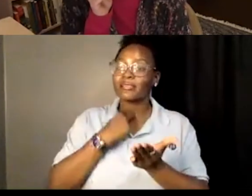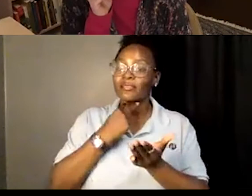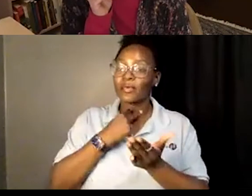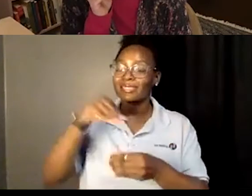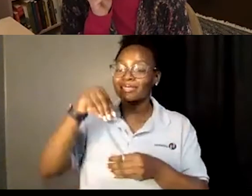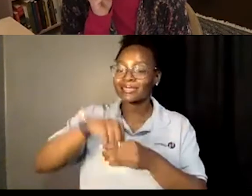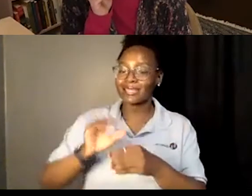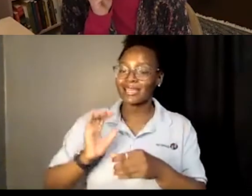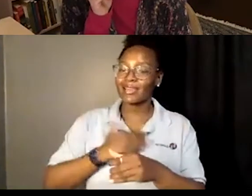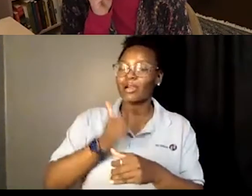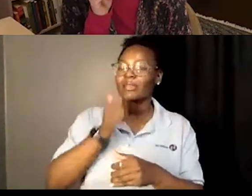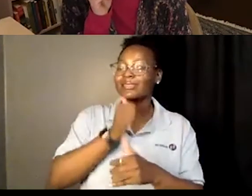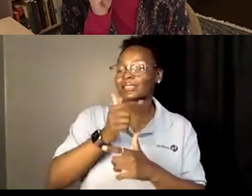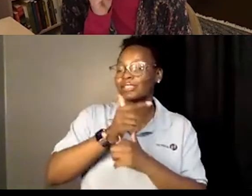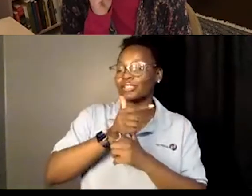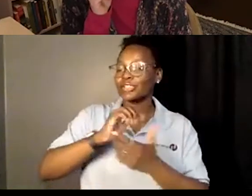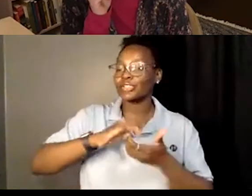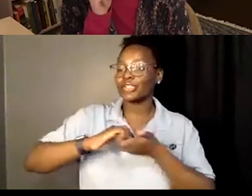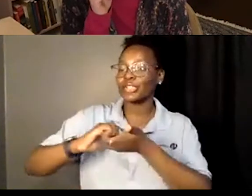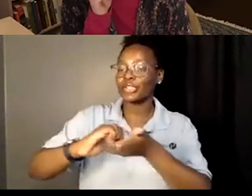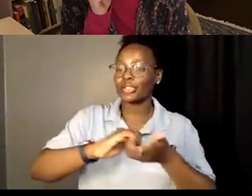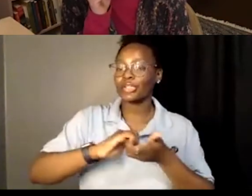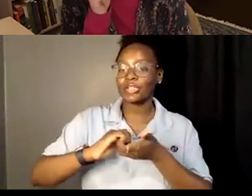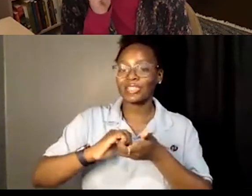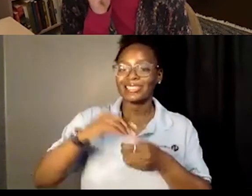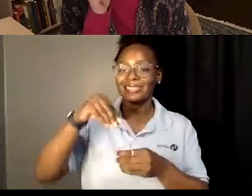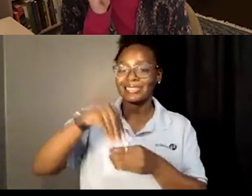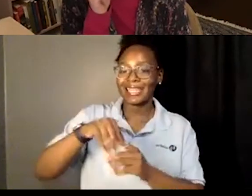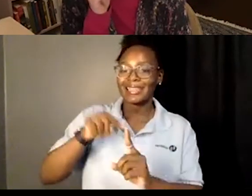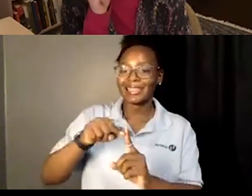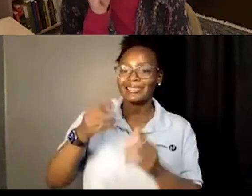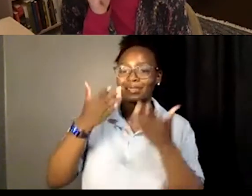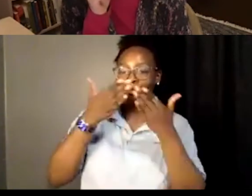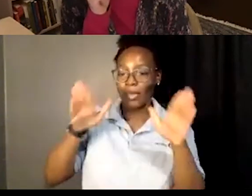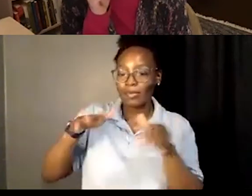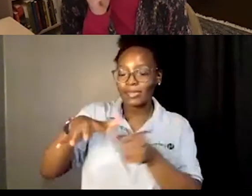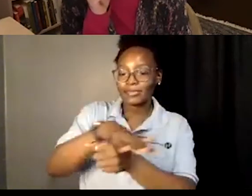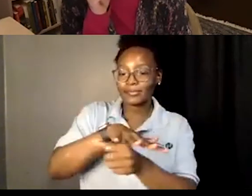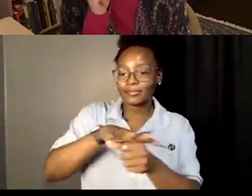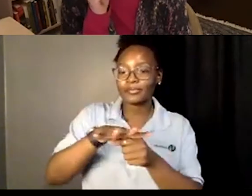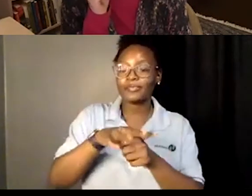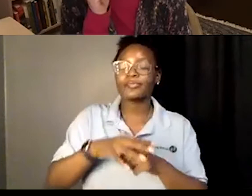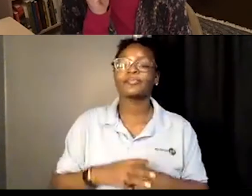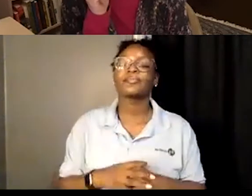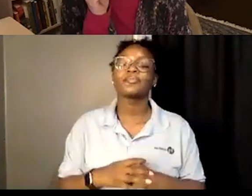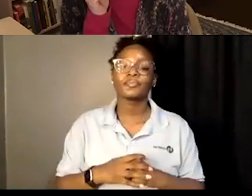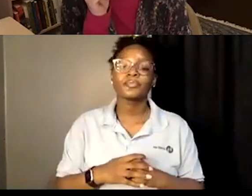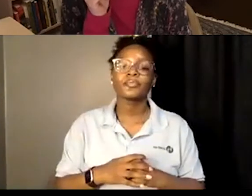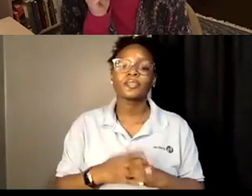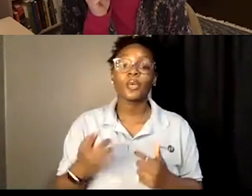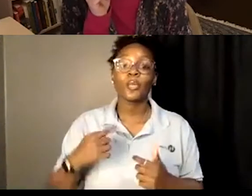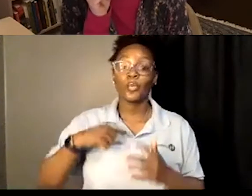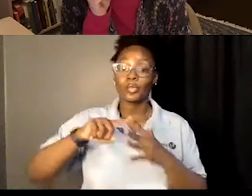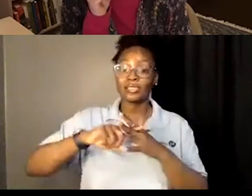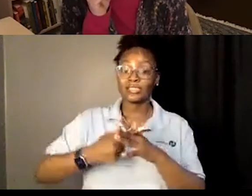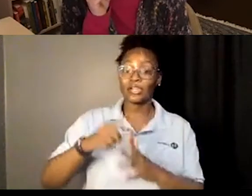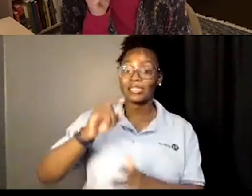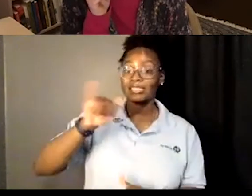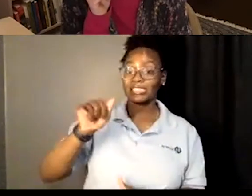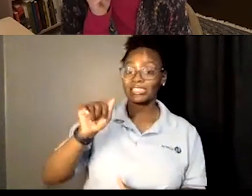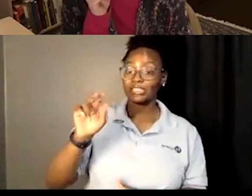human and civil rights in the public sphere. We kicked off our plan of action in January with the